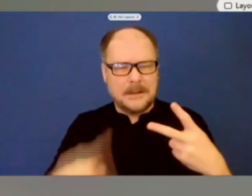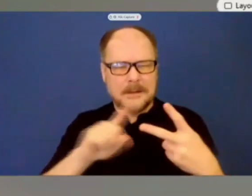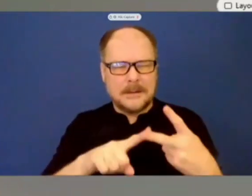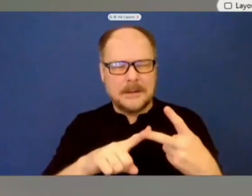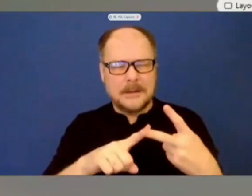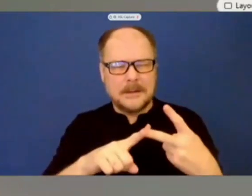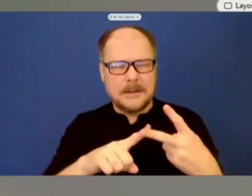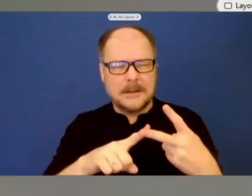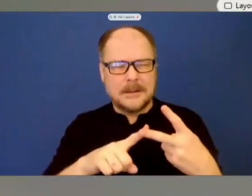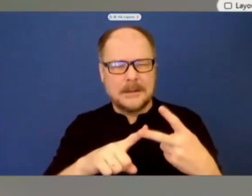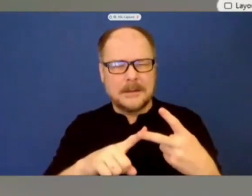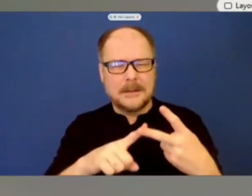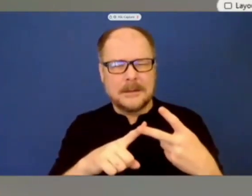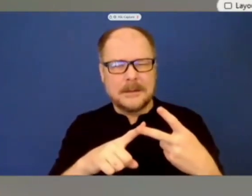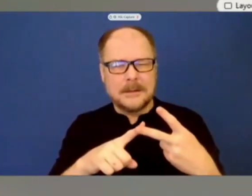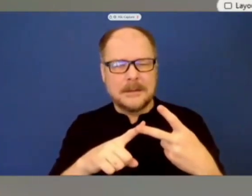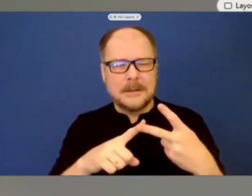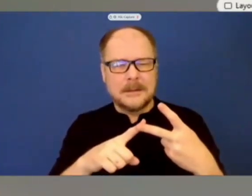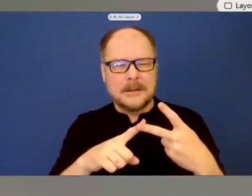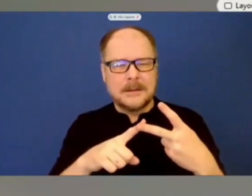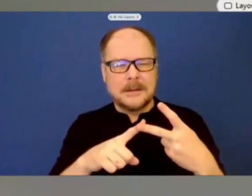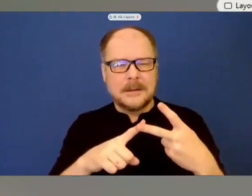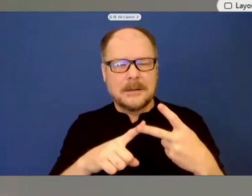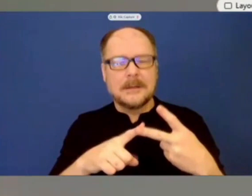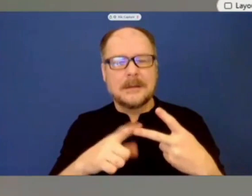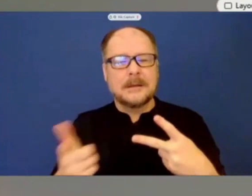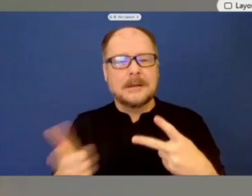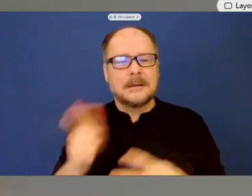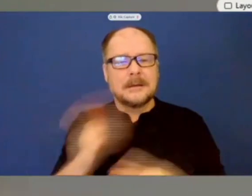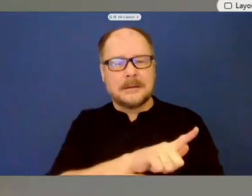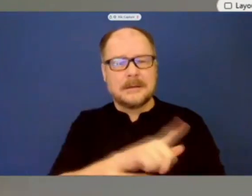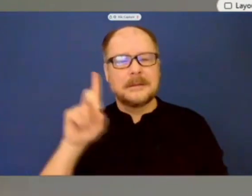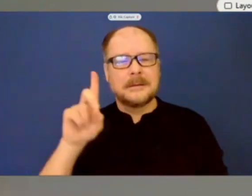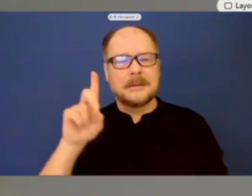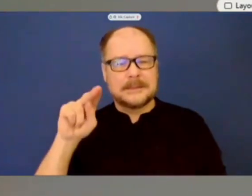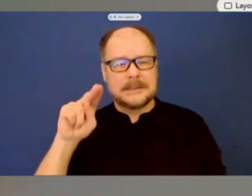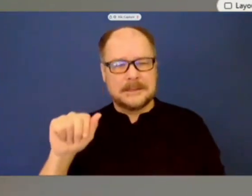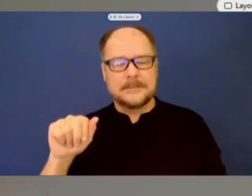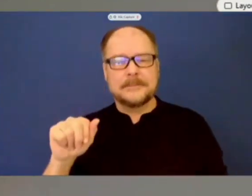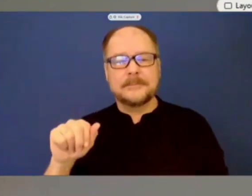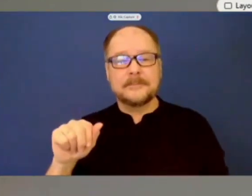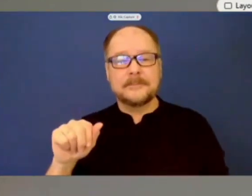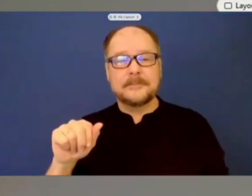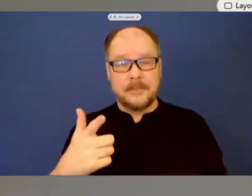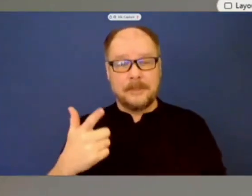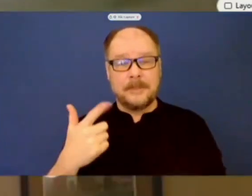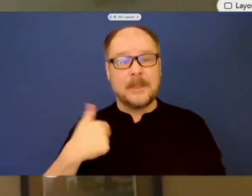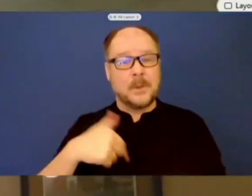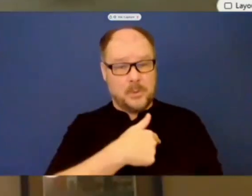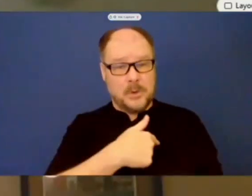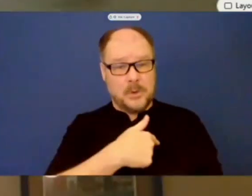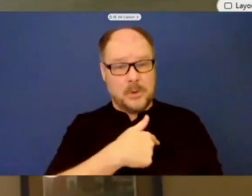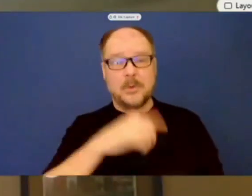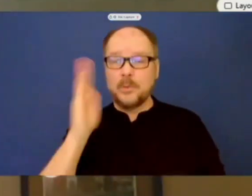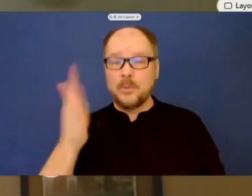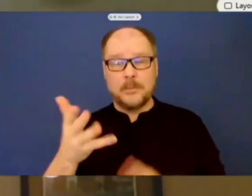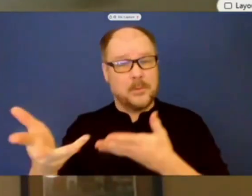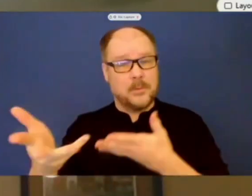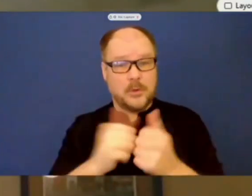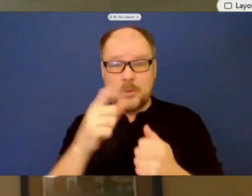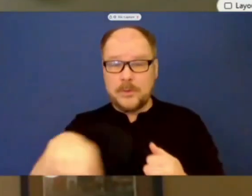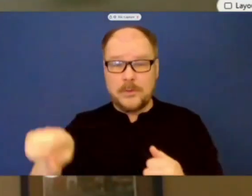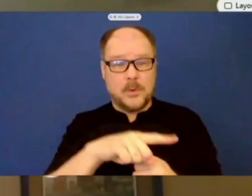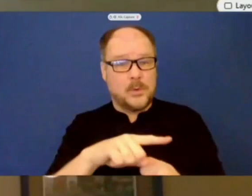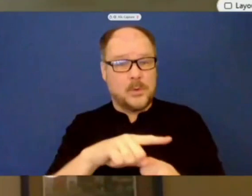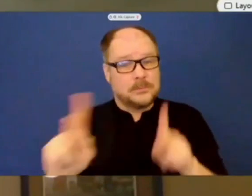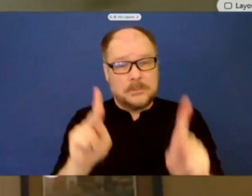second half. I can start, and Karen can certainly help me with that as well. But we are going to be working with these individuals to try to find